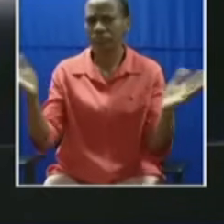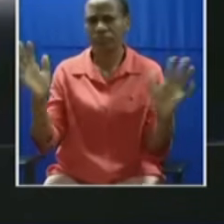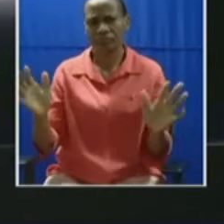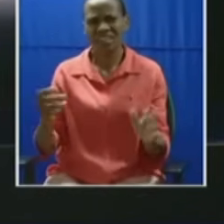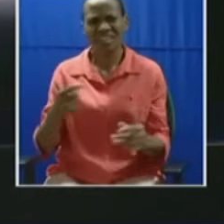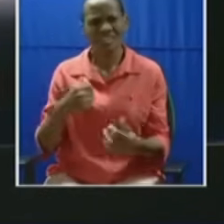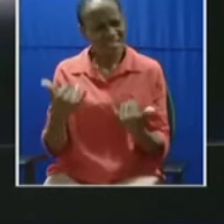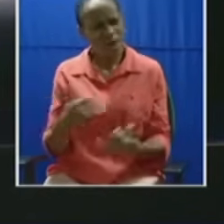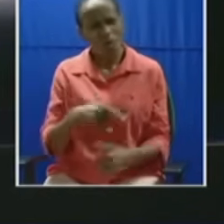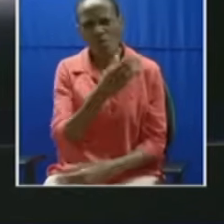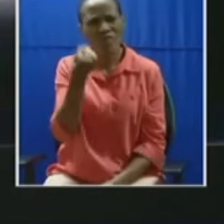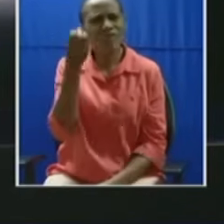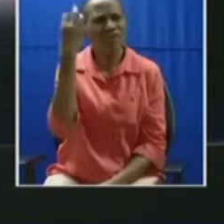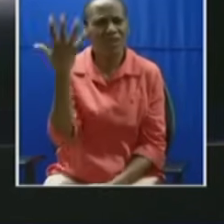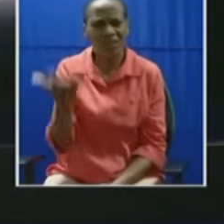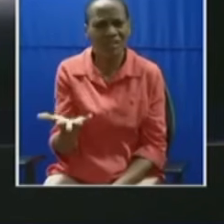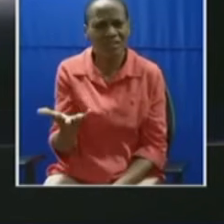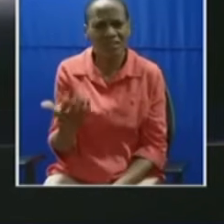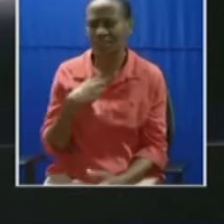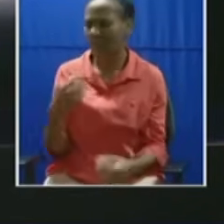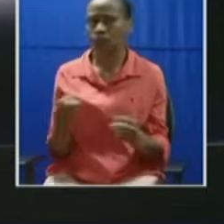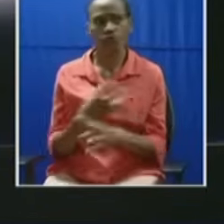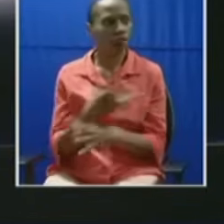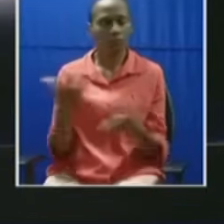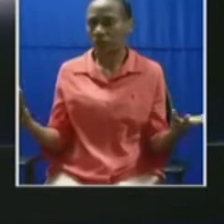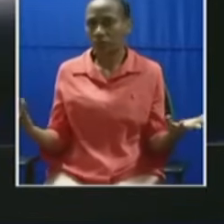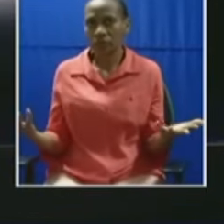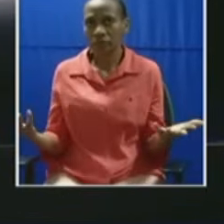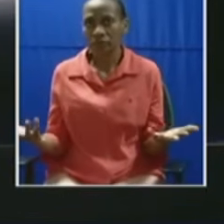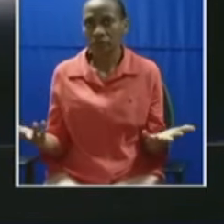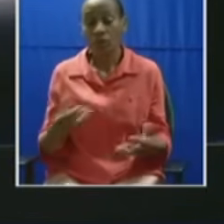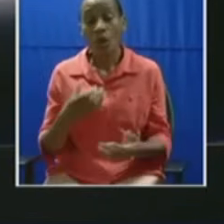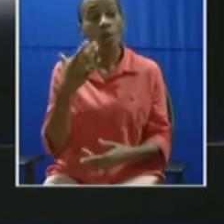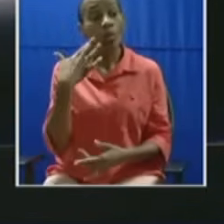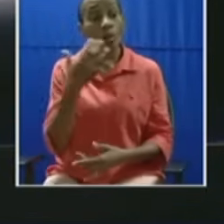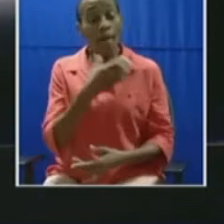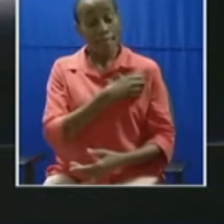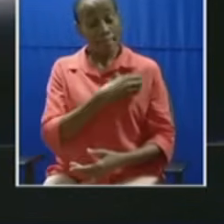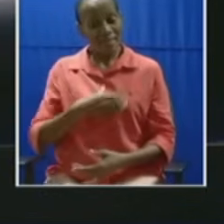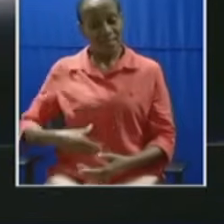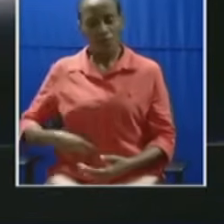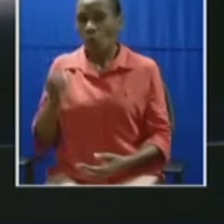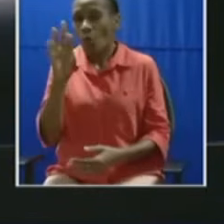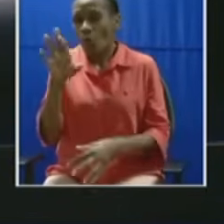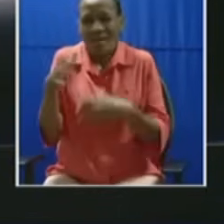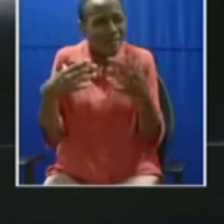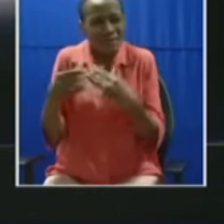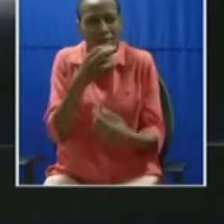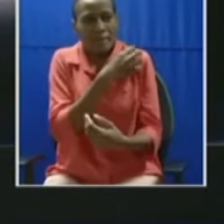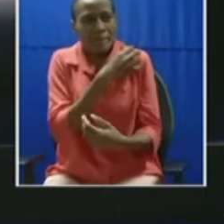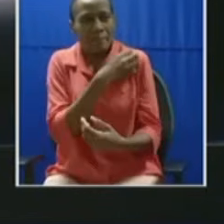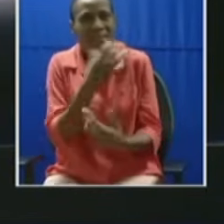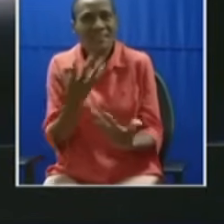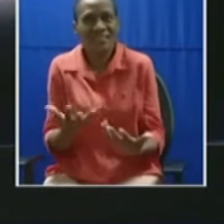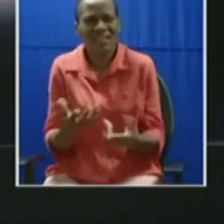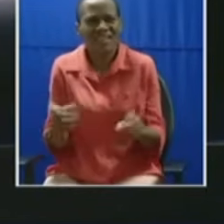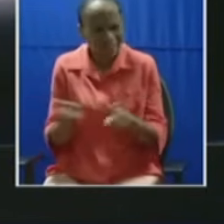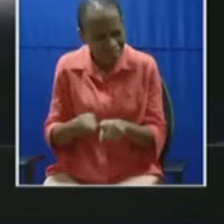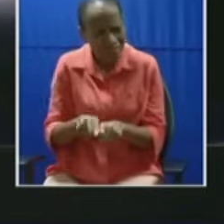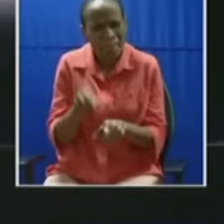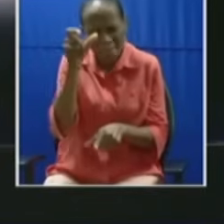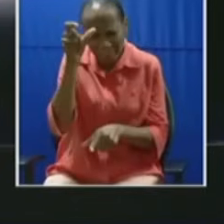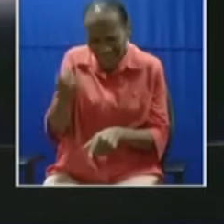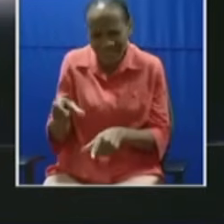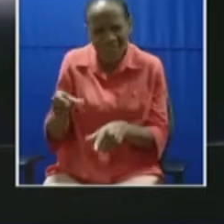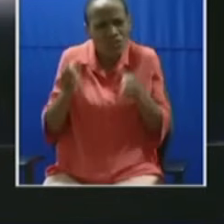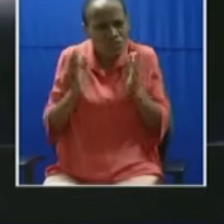is amazing. Honourable Members, the President or any other minister is just a human being.